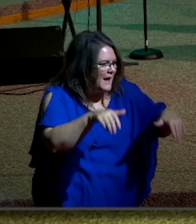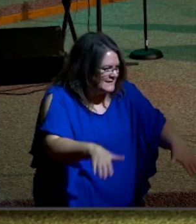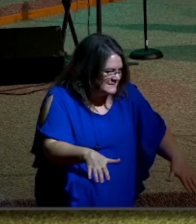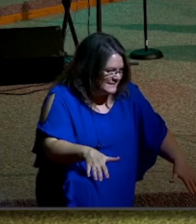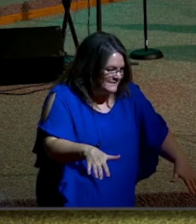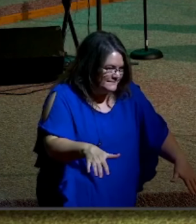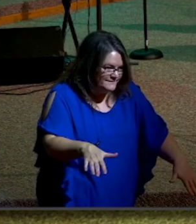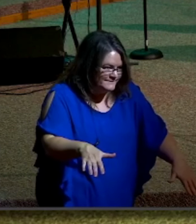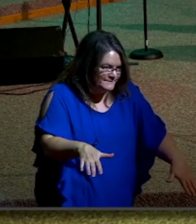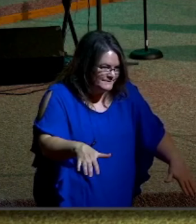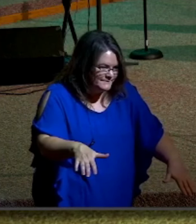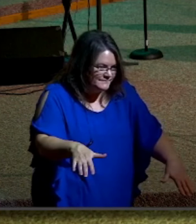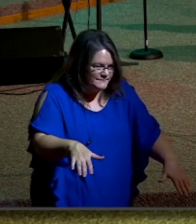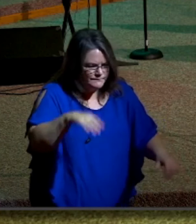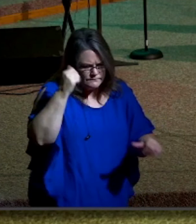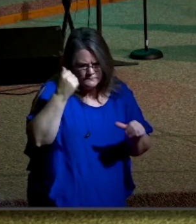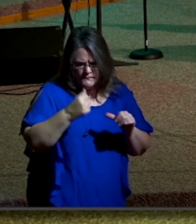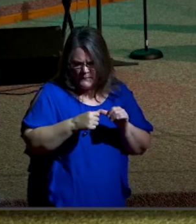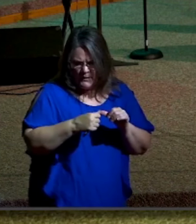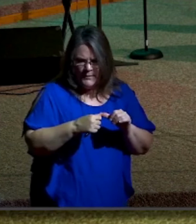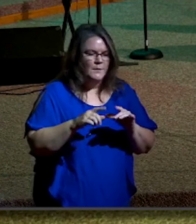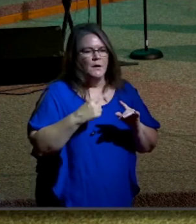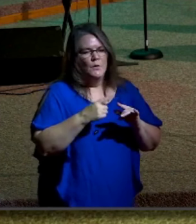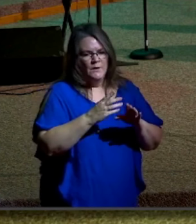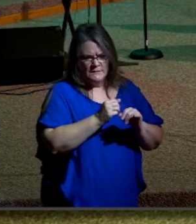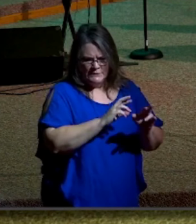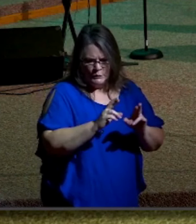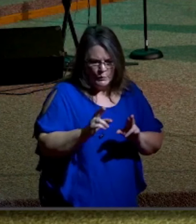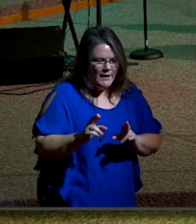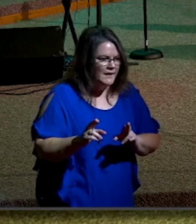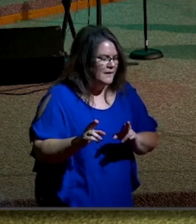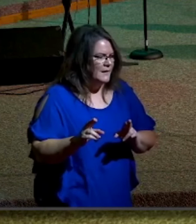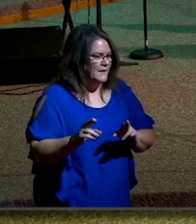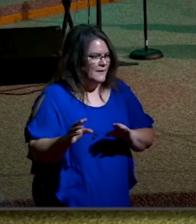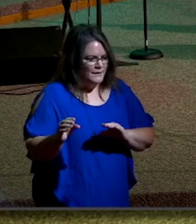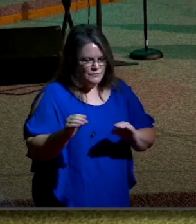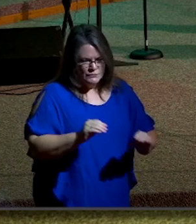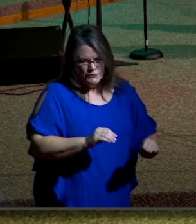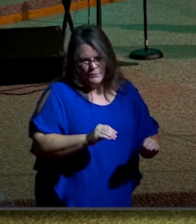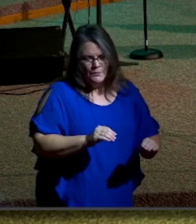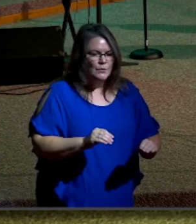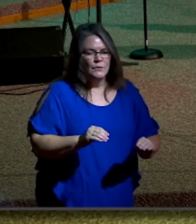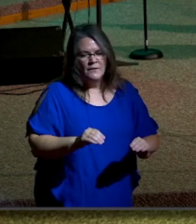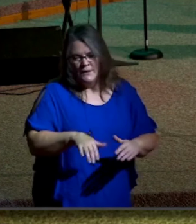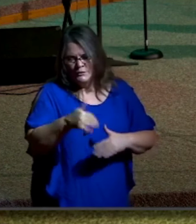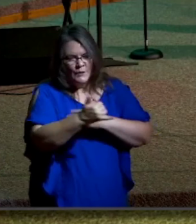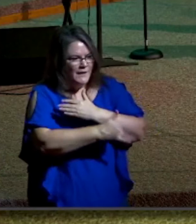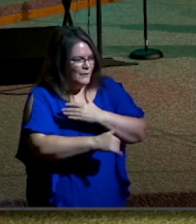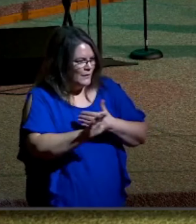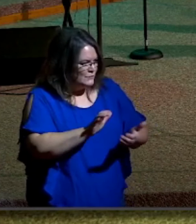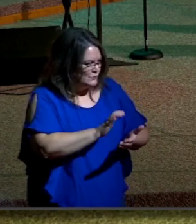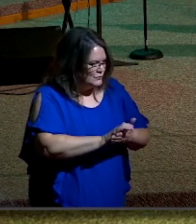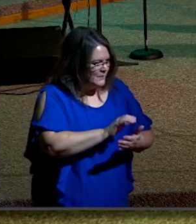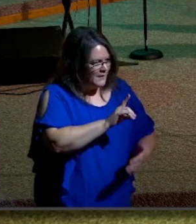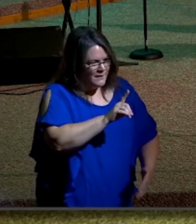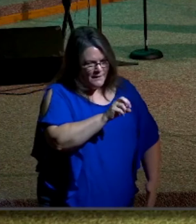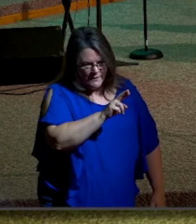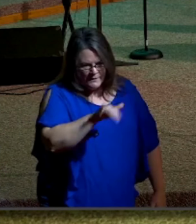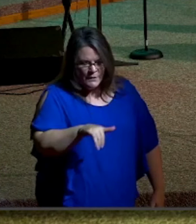Now, I remember when I was getting ready to move overseas to marry Dari. We got married in South